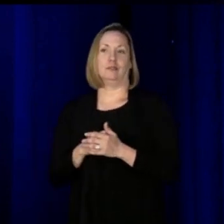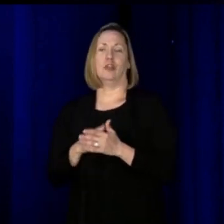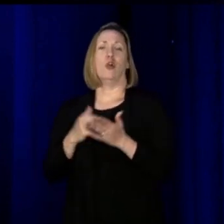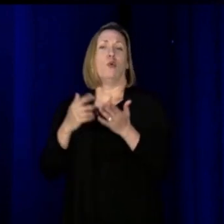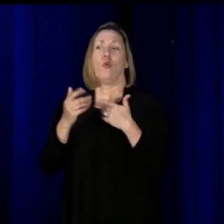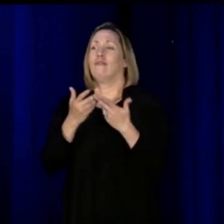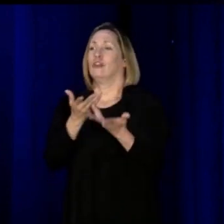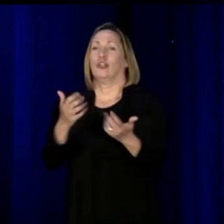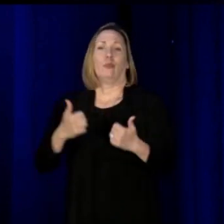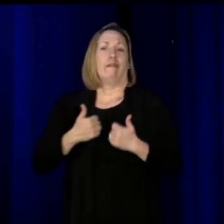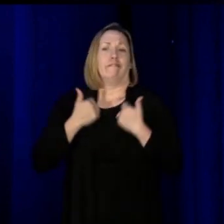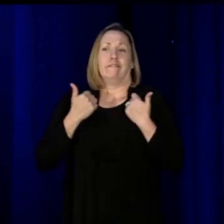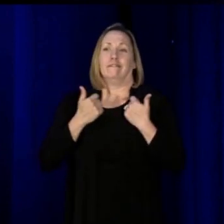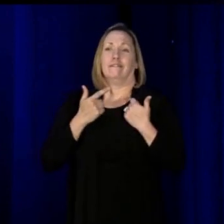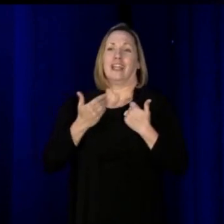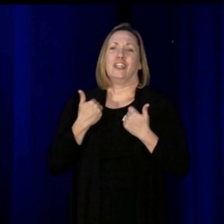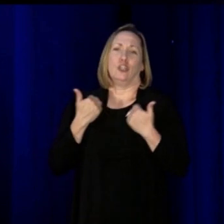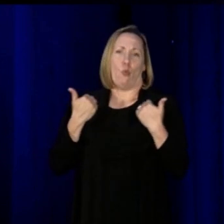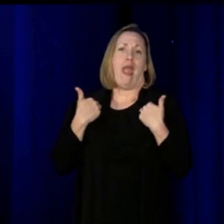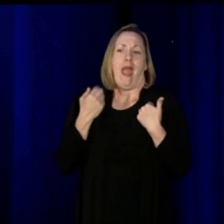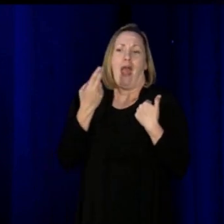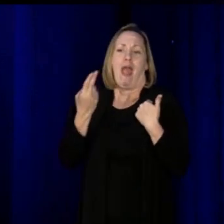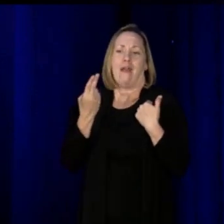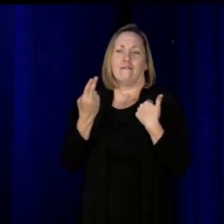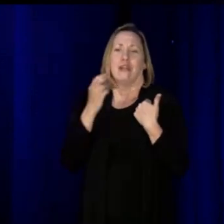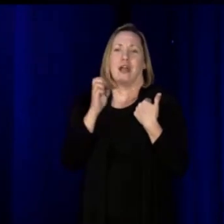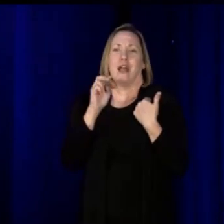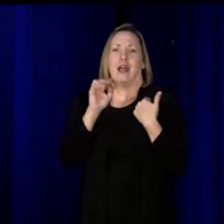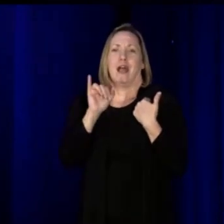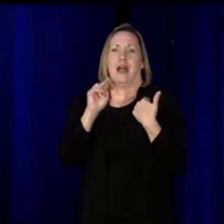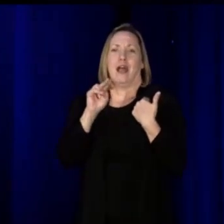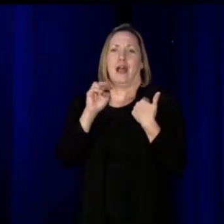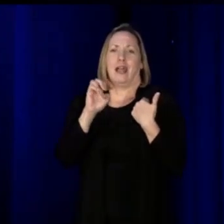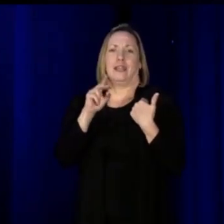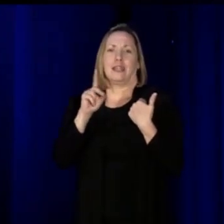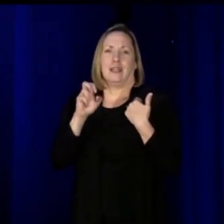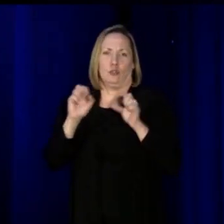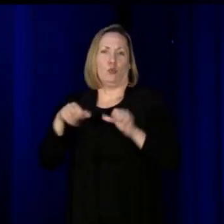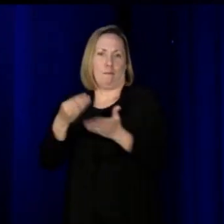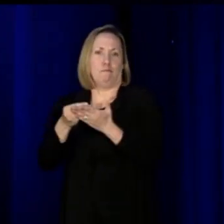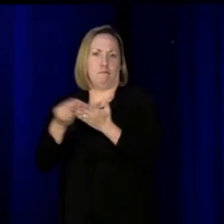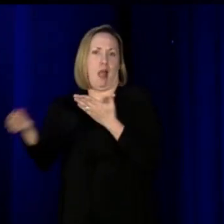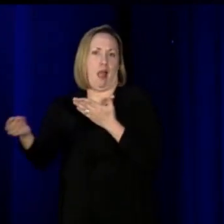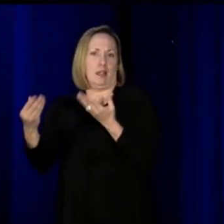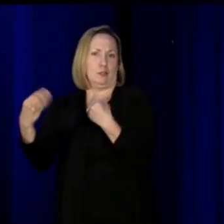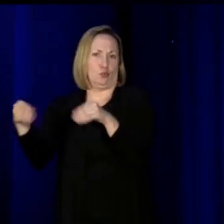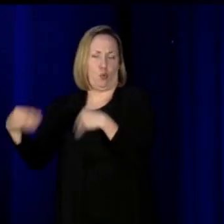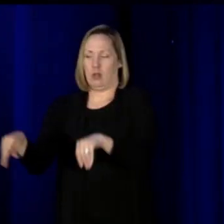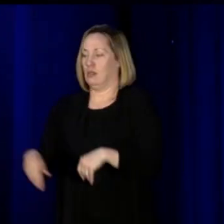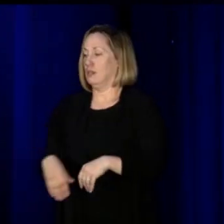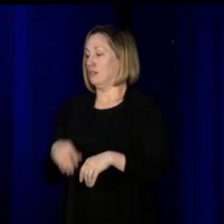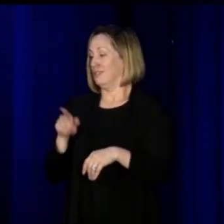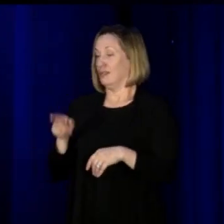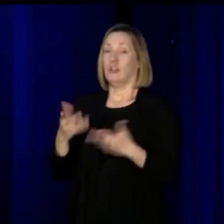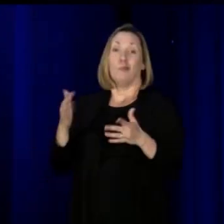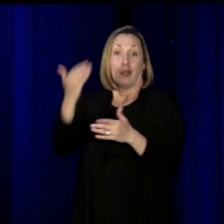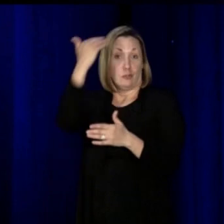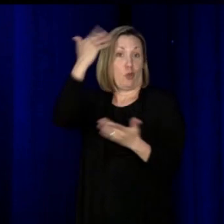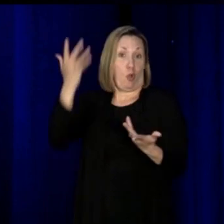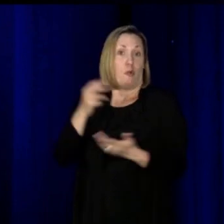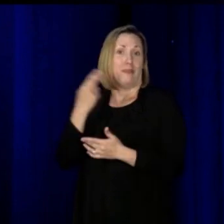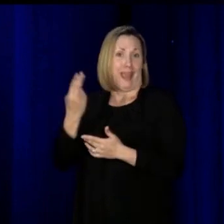you are or you live, you have Heineken on your supermarket. So Heineken, probably you already know this,